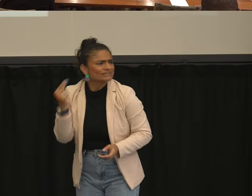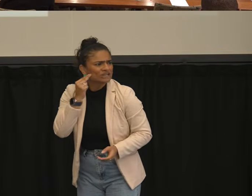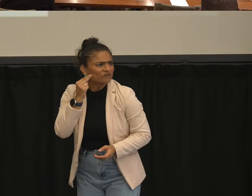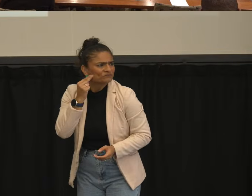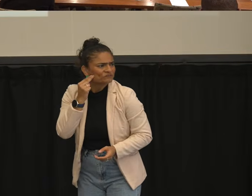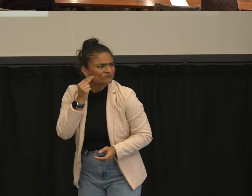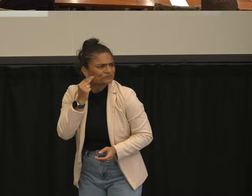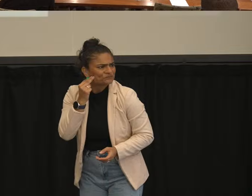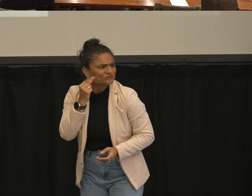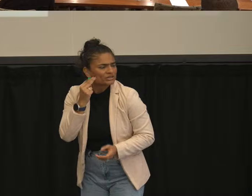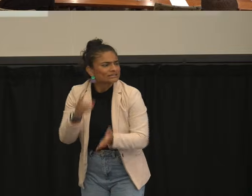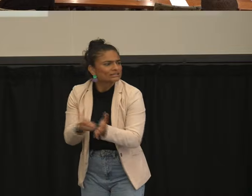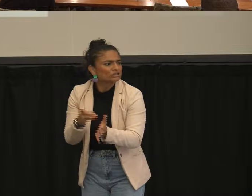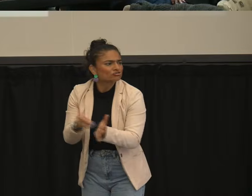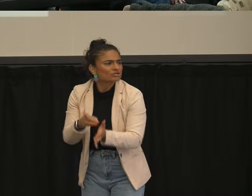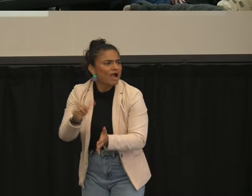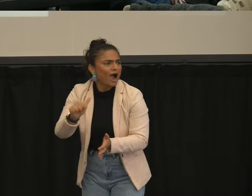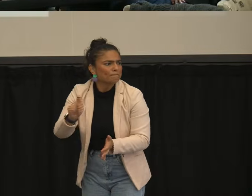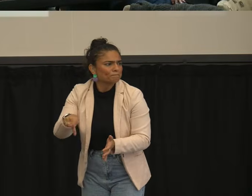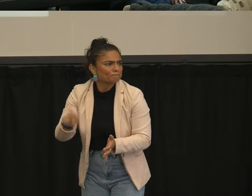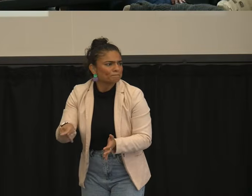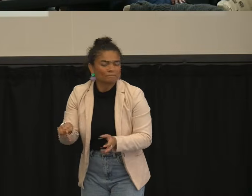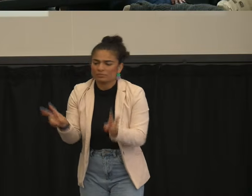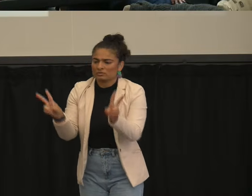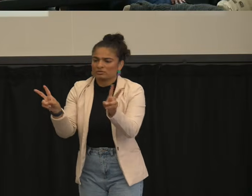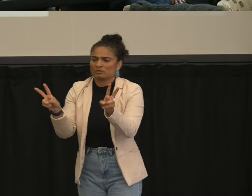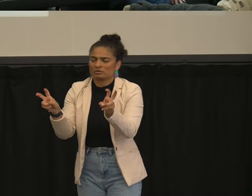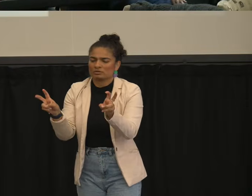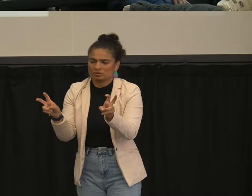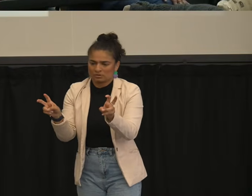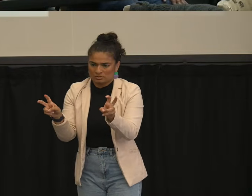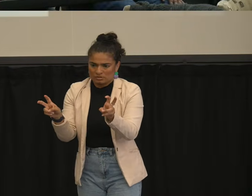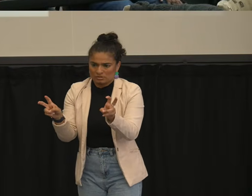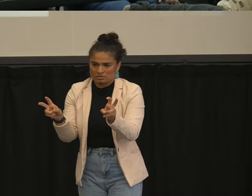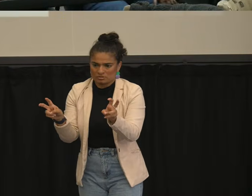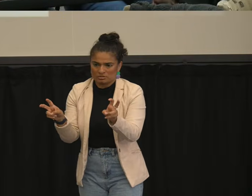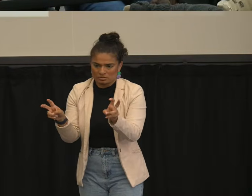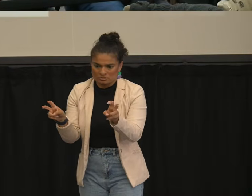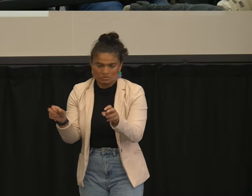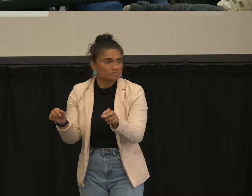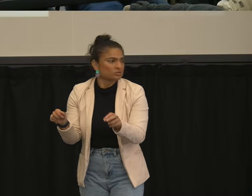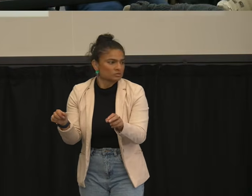Fulton School for the Deaf has a dictionary app.